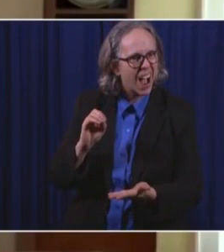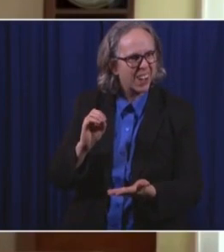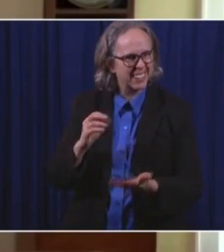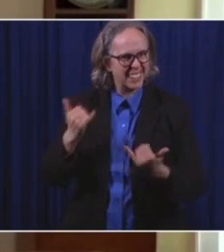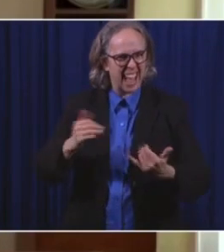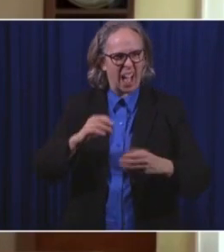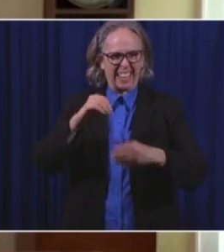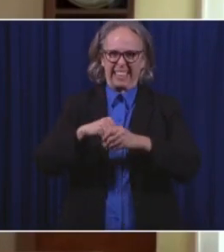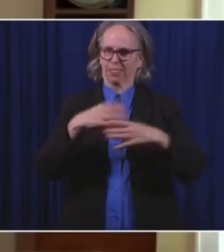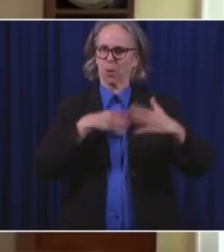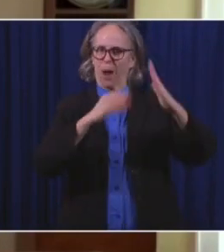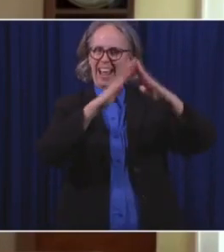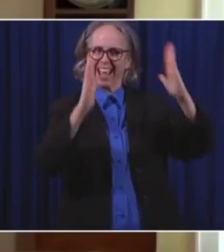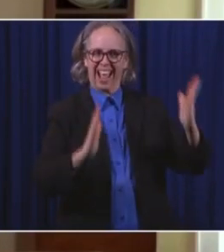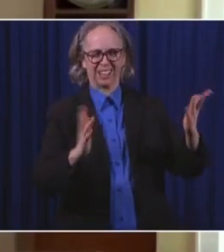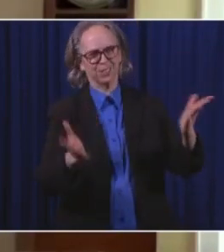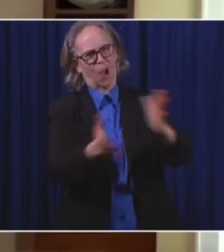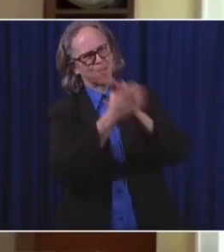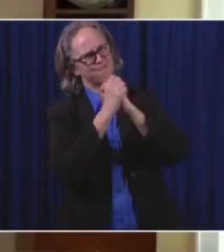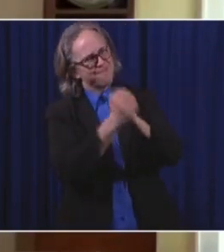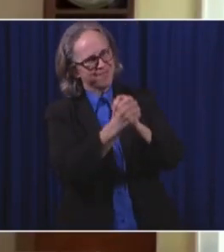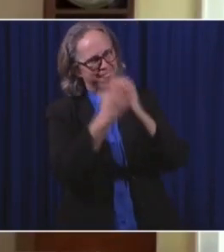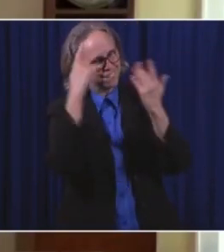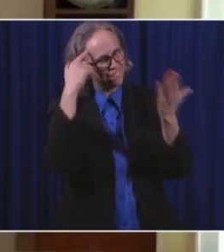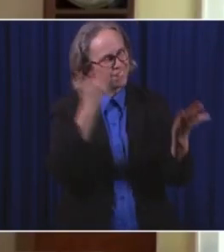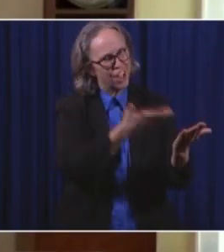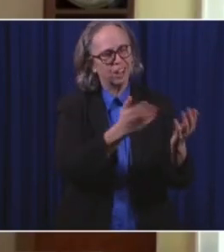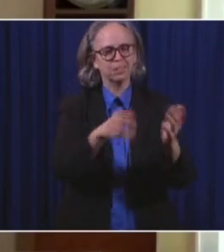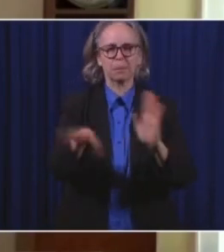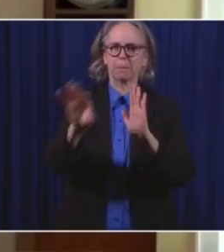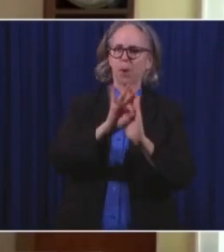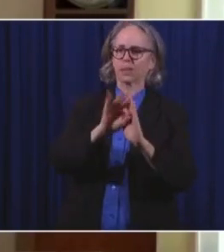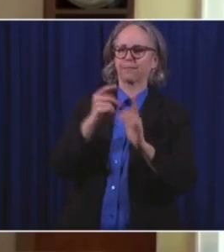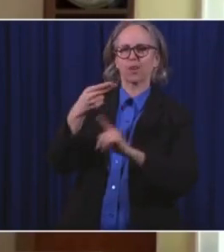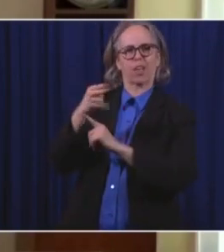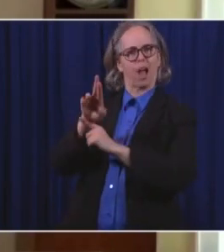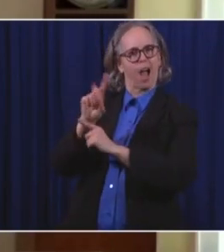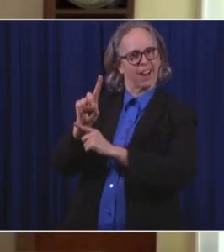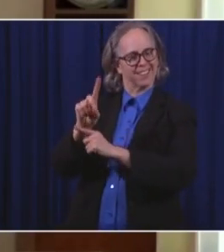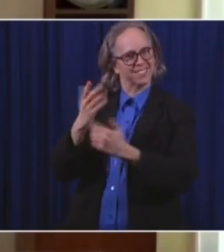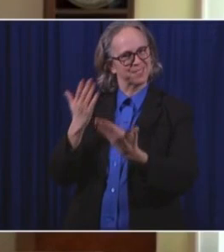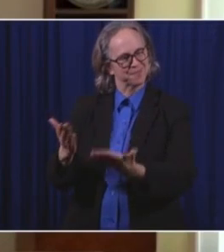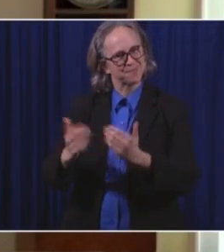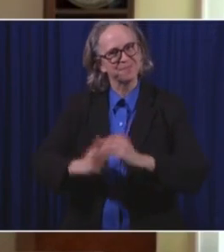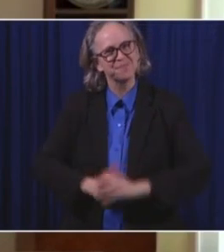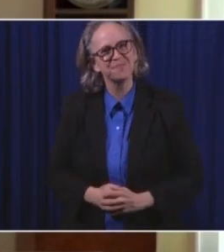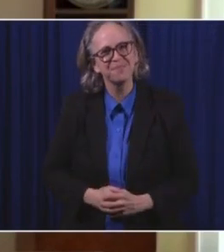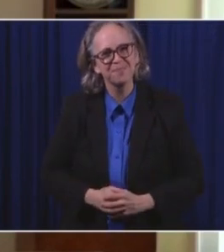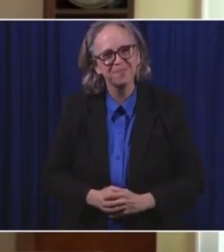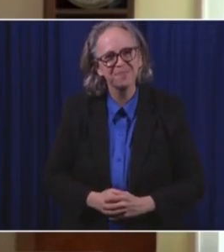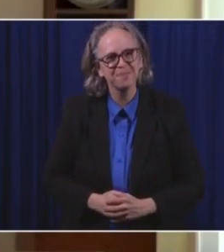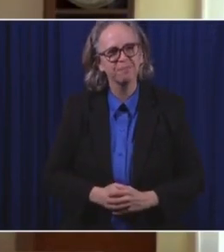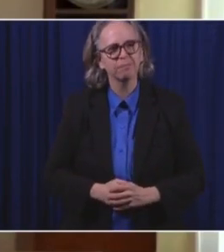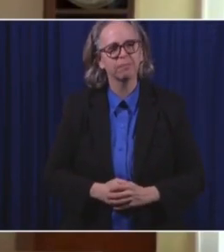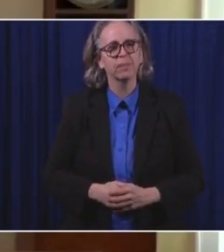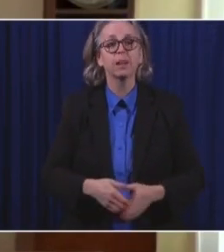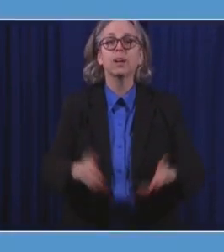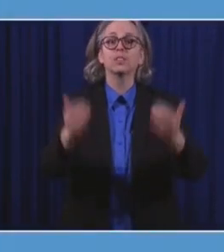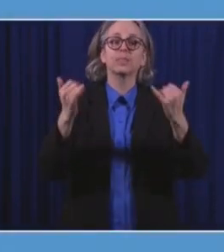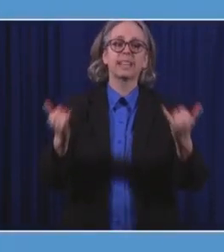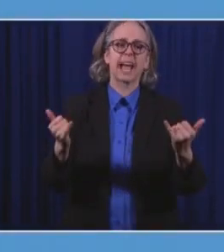the slide for today and the data. Today we're reporting 11,738 new cases in